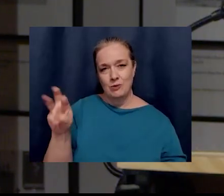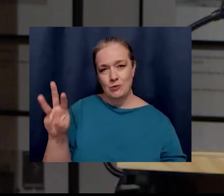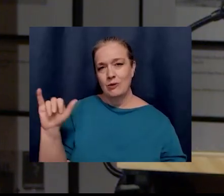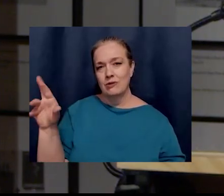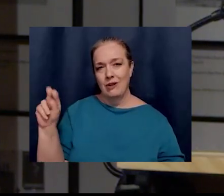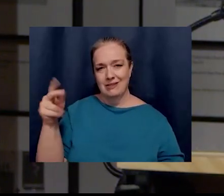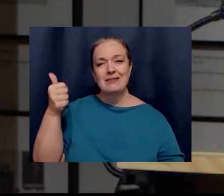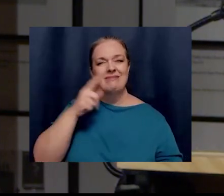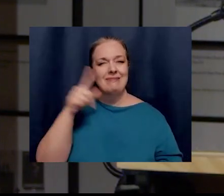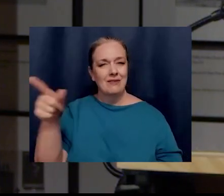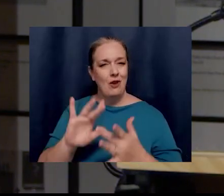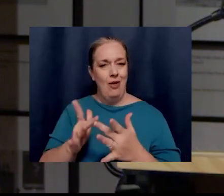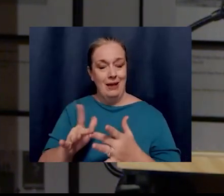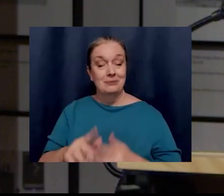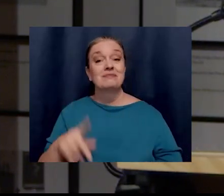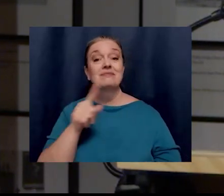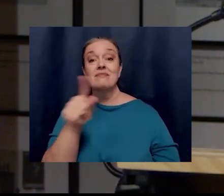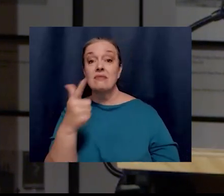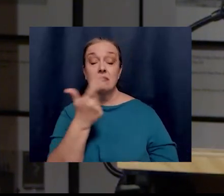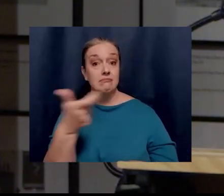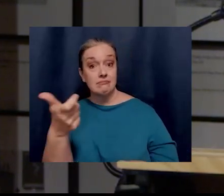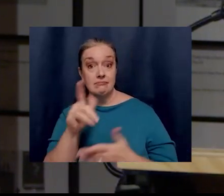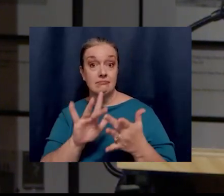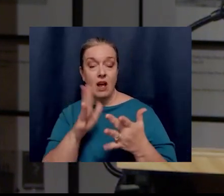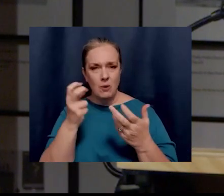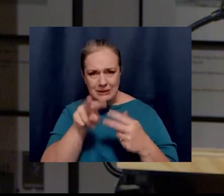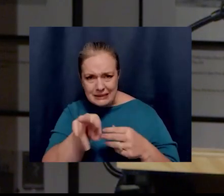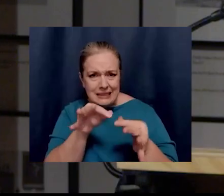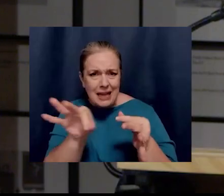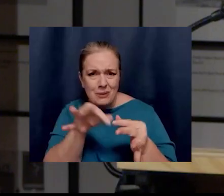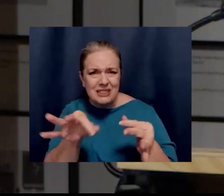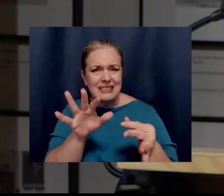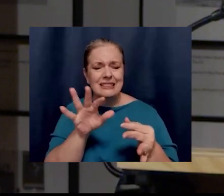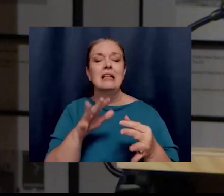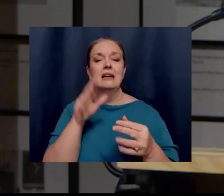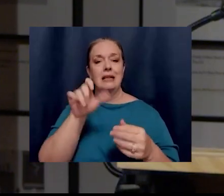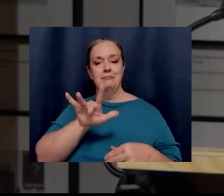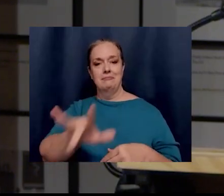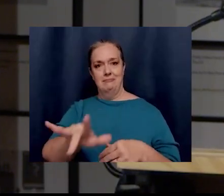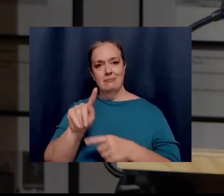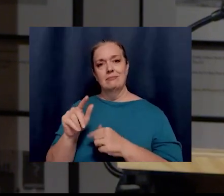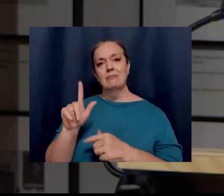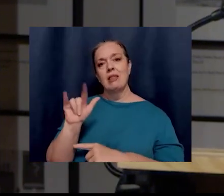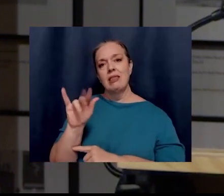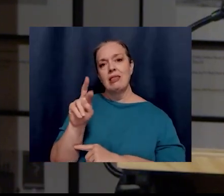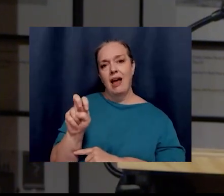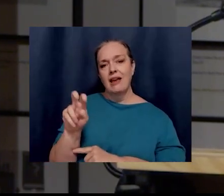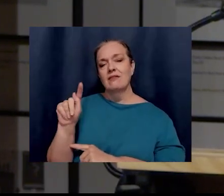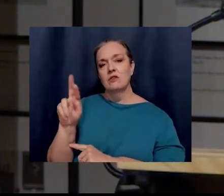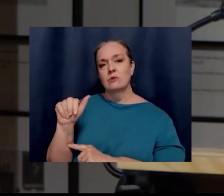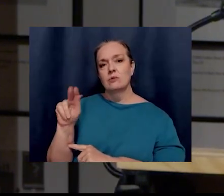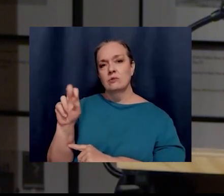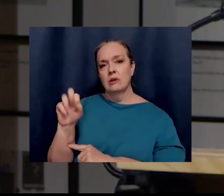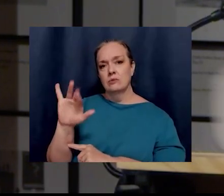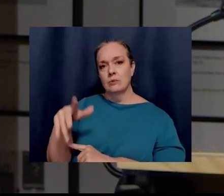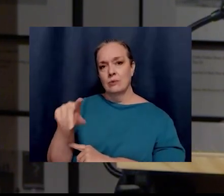audience. Virtual attendees can also access English language captions by clicking on the live transcript button at the bottom of their screen and